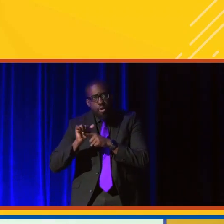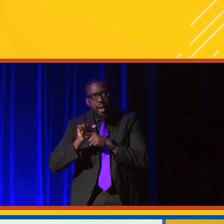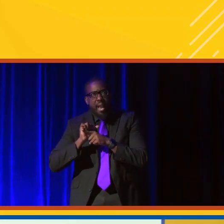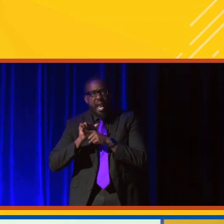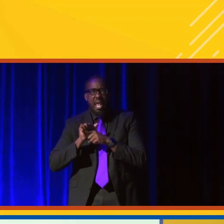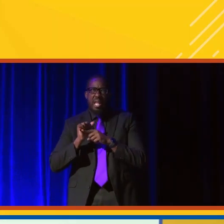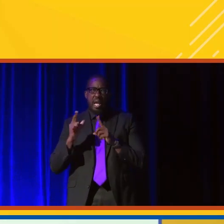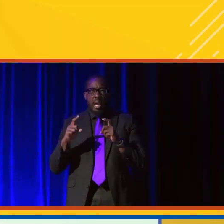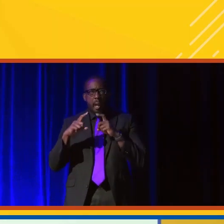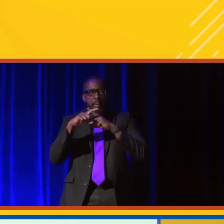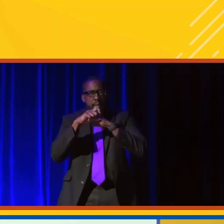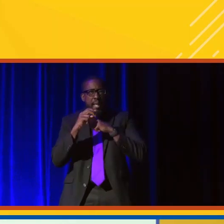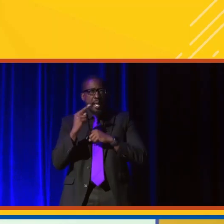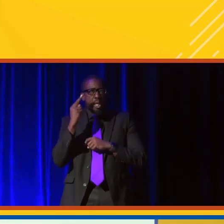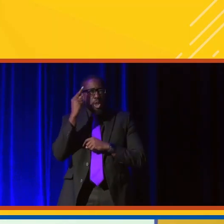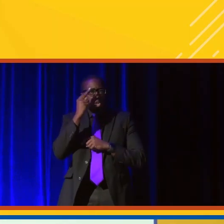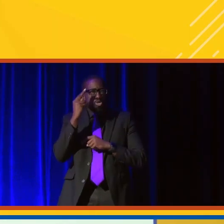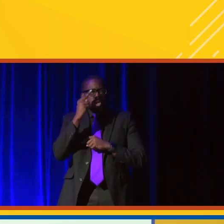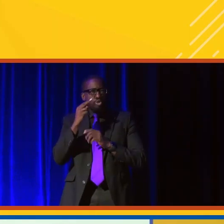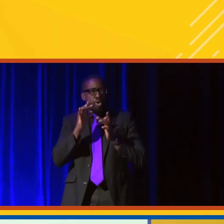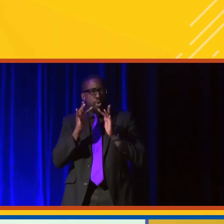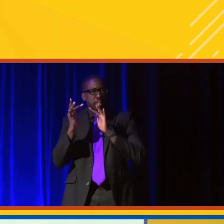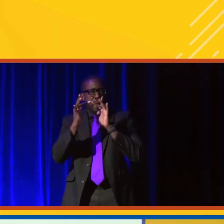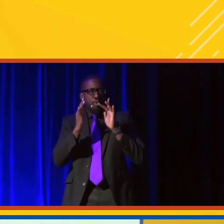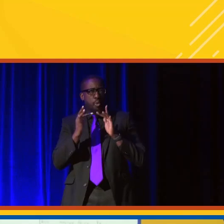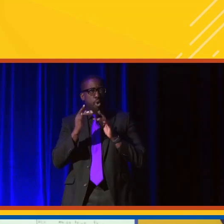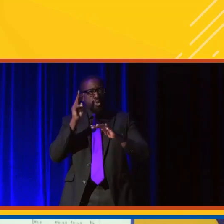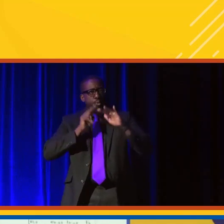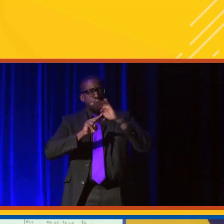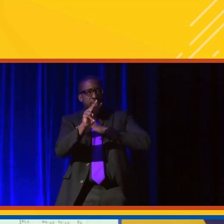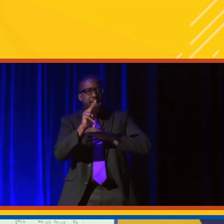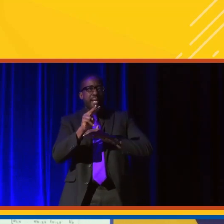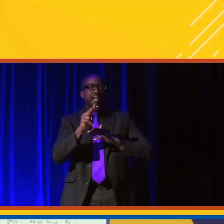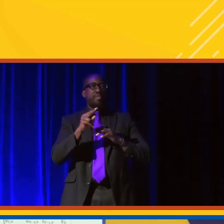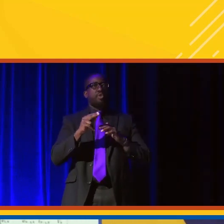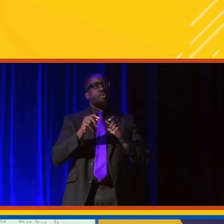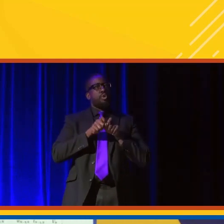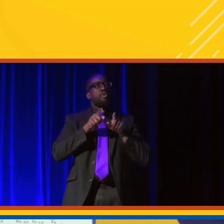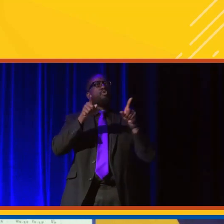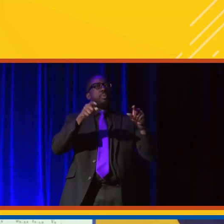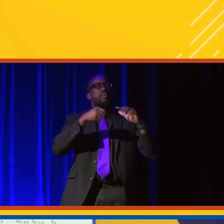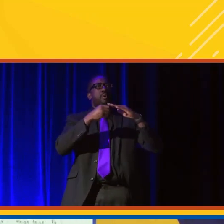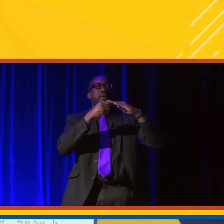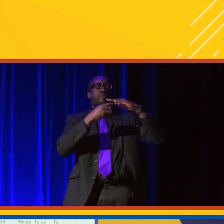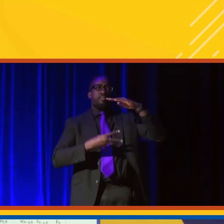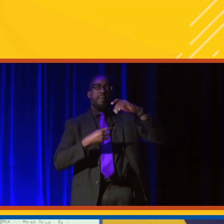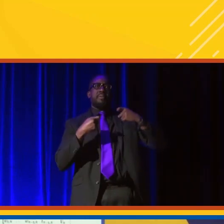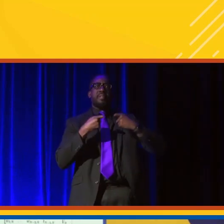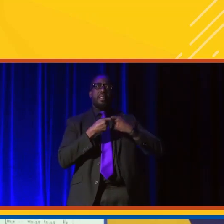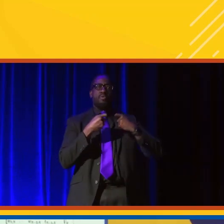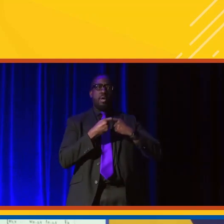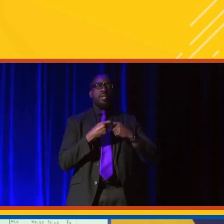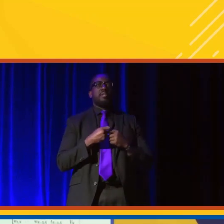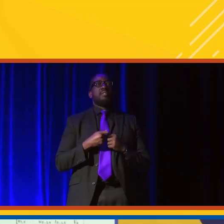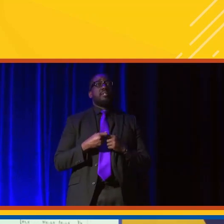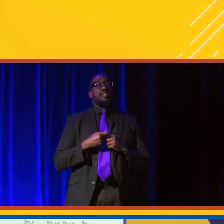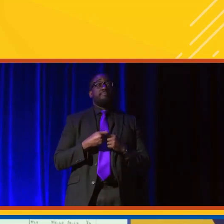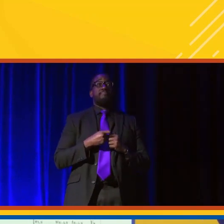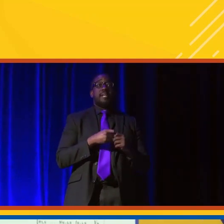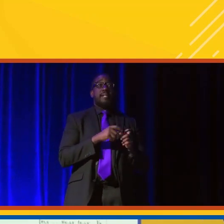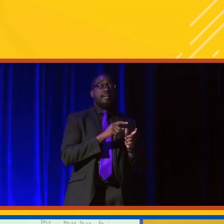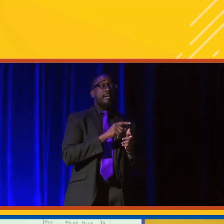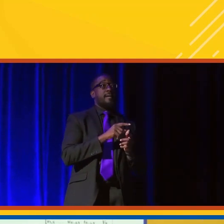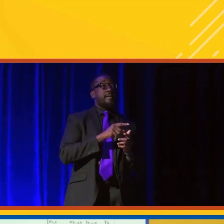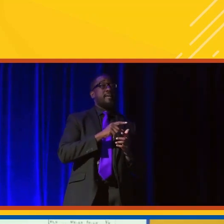to predict the distribution of electronic properties. And this pipes to what are electronic Hamiltonians, or just